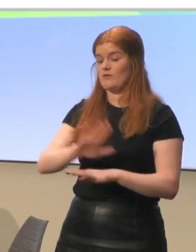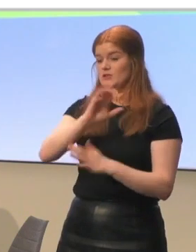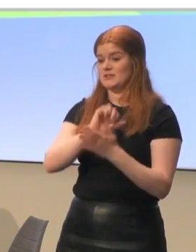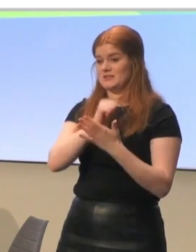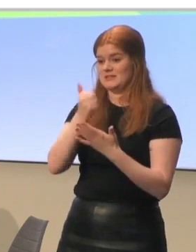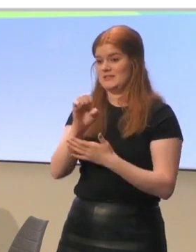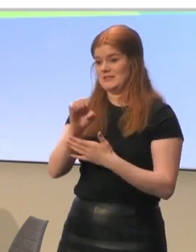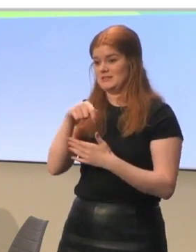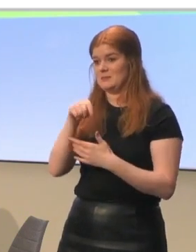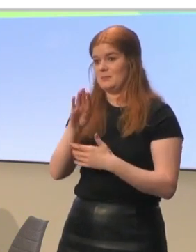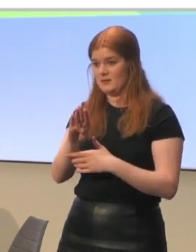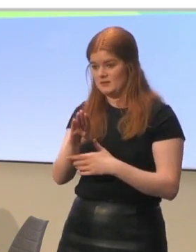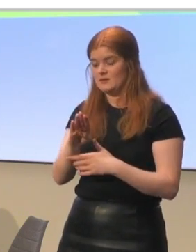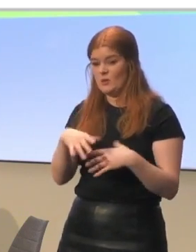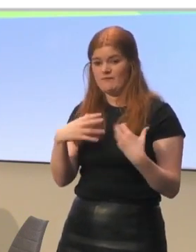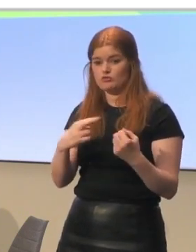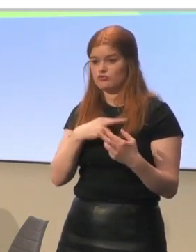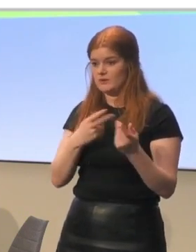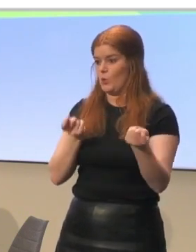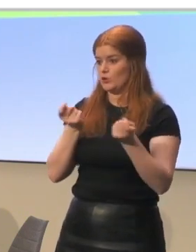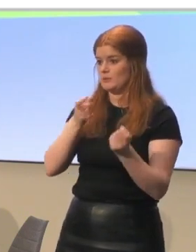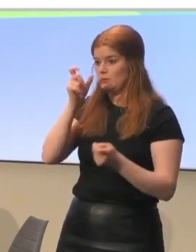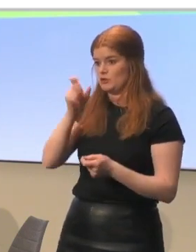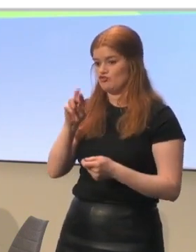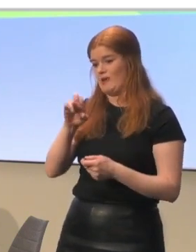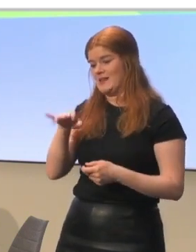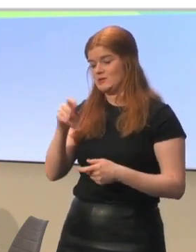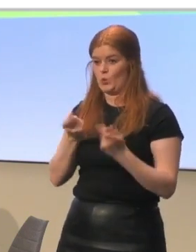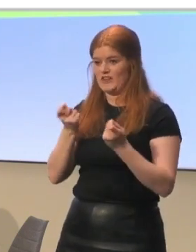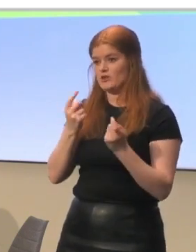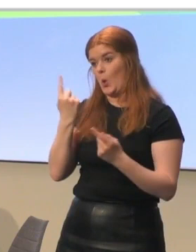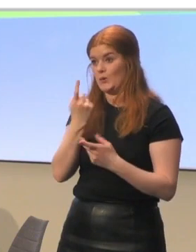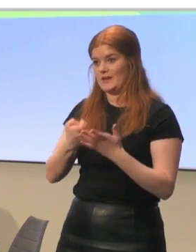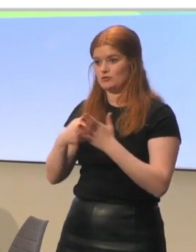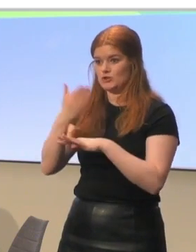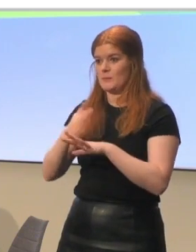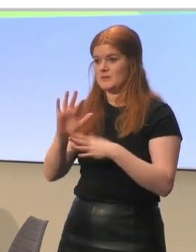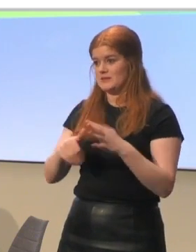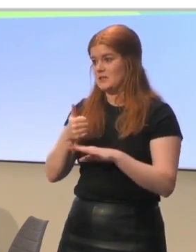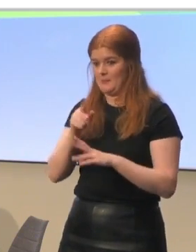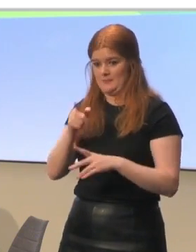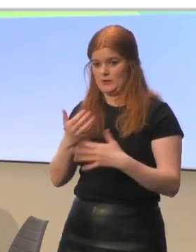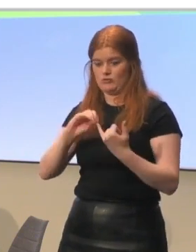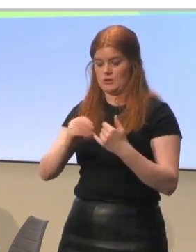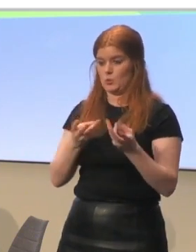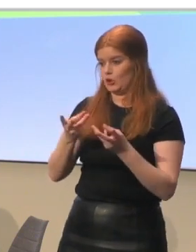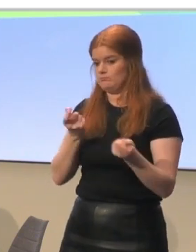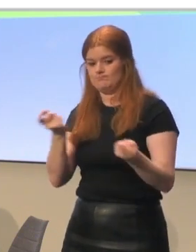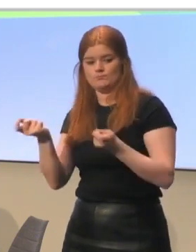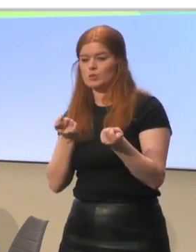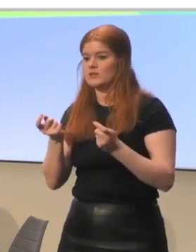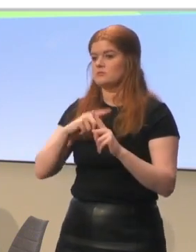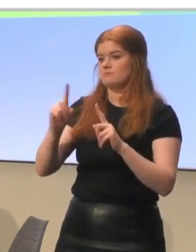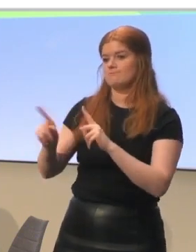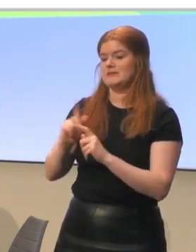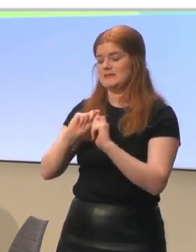16 ETBs, and there would be a REALT coordinator. That's the only additional post where they would actually try to work in coordination of the